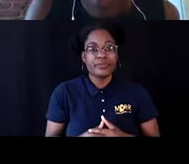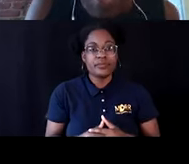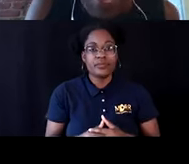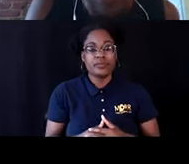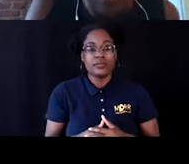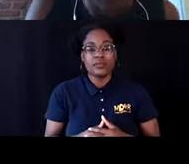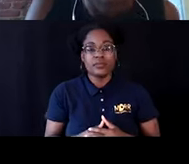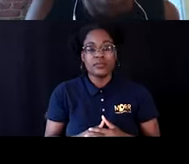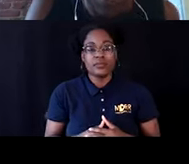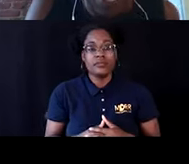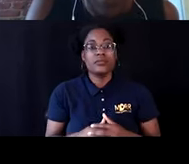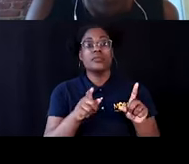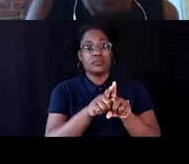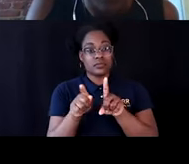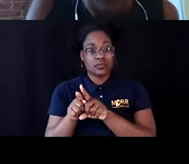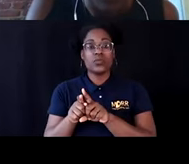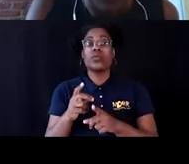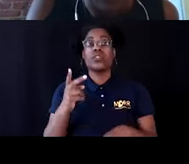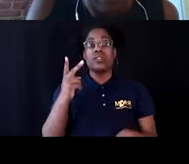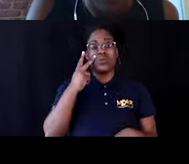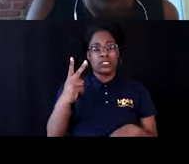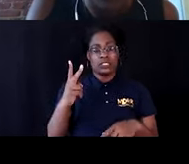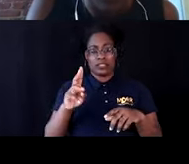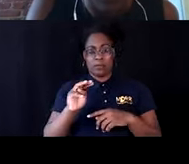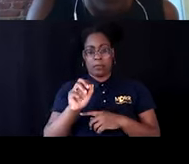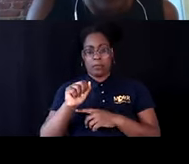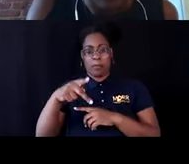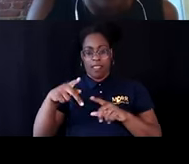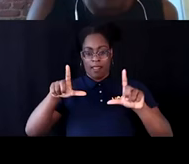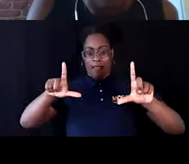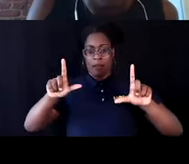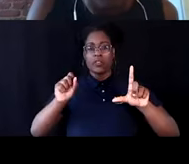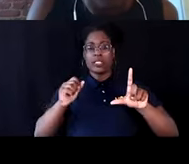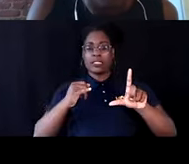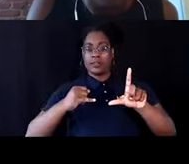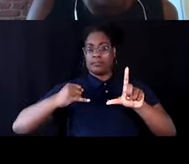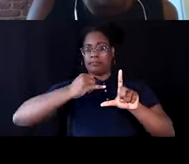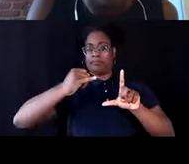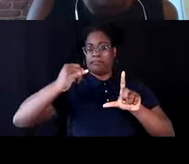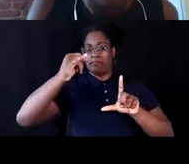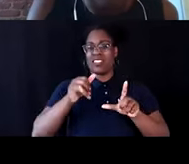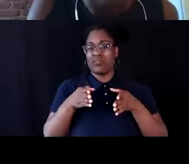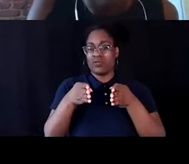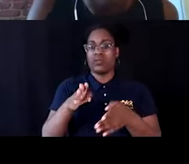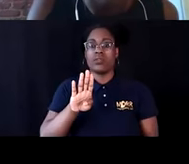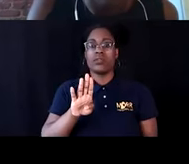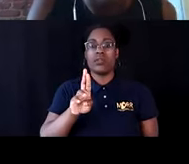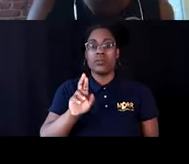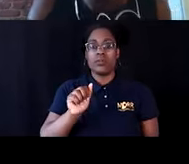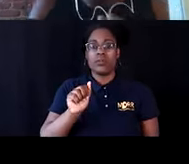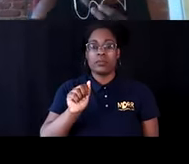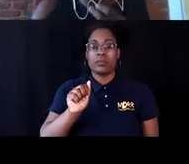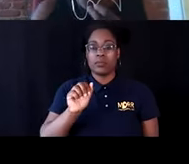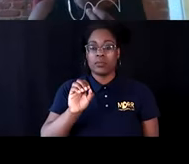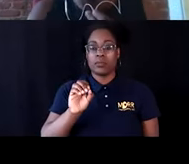street, and that is Broadway, the original Lenape Trail. And then the wall that you can see that is